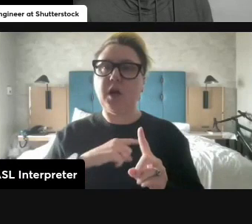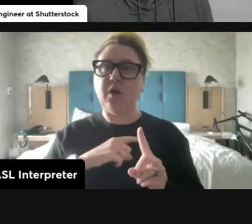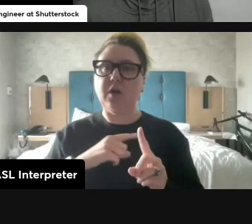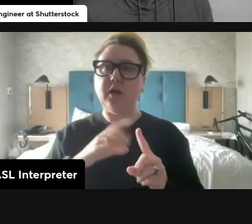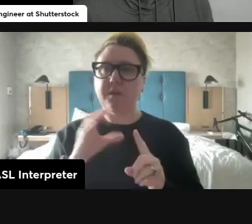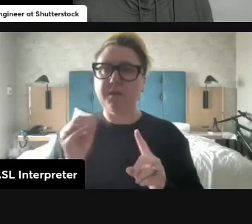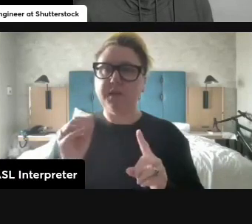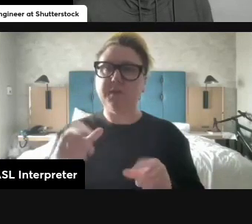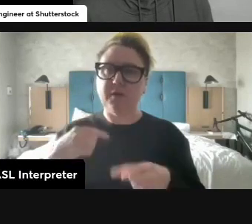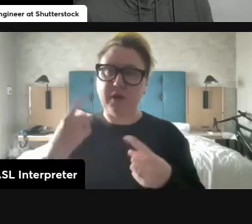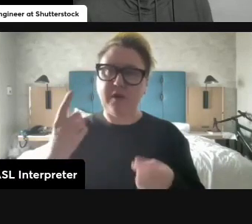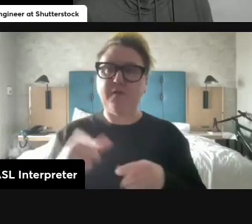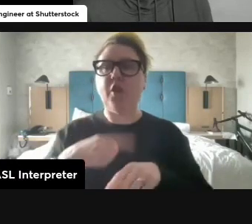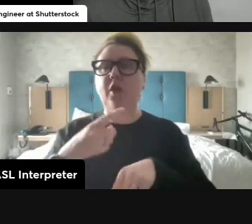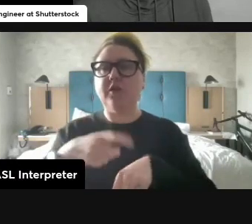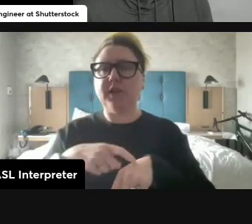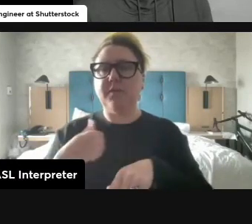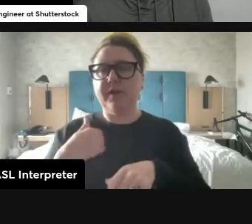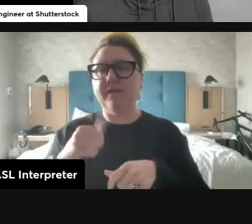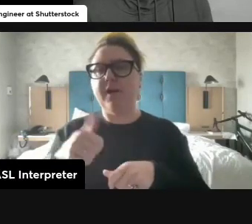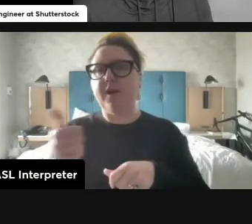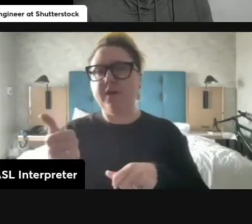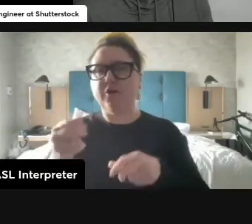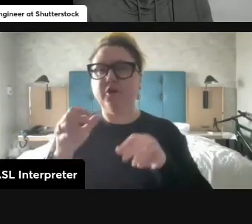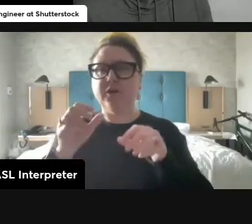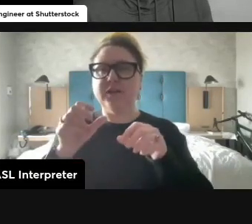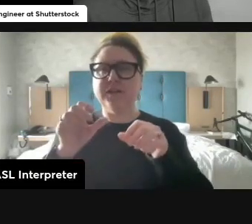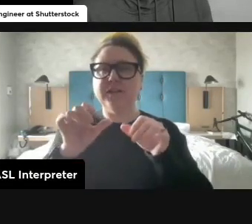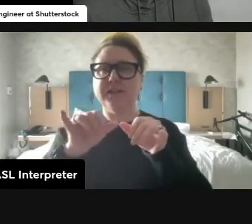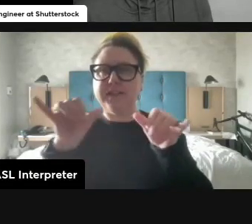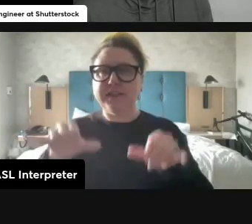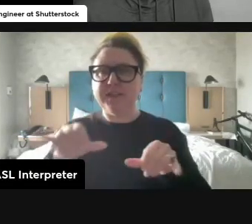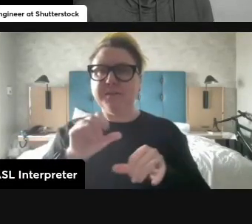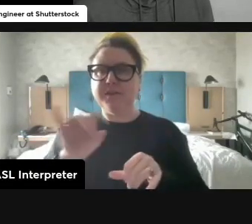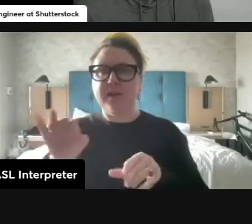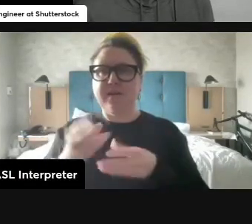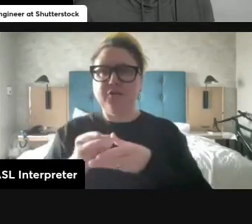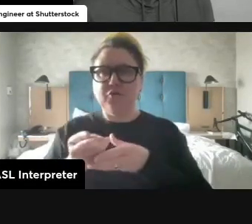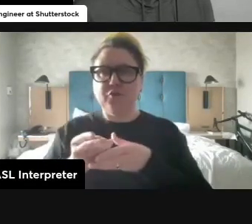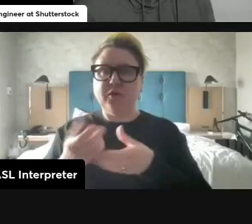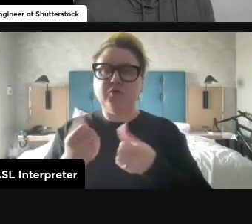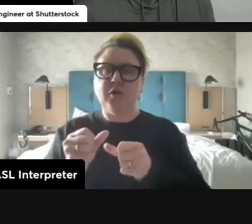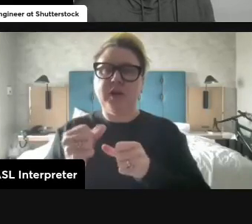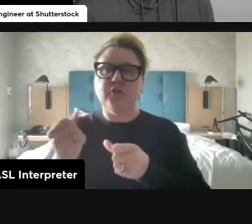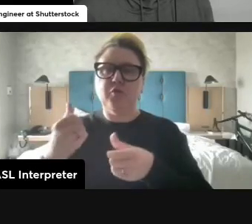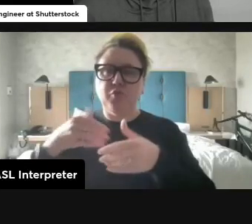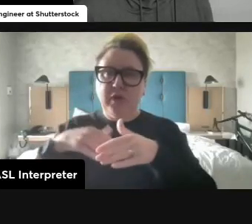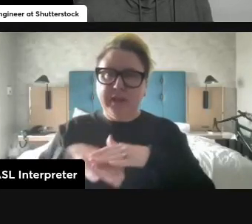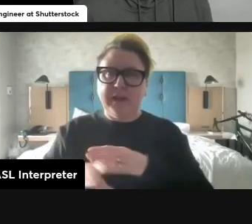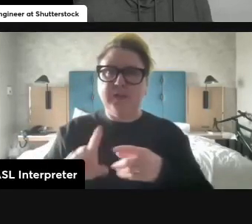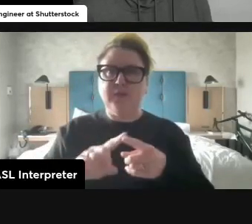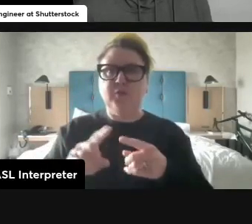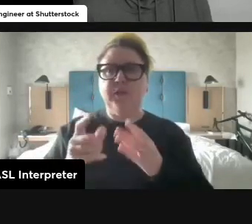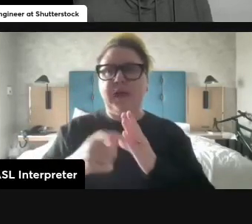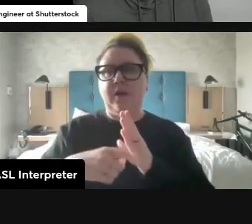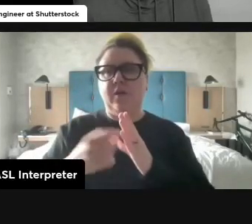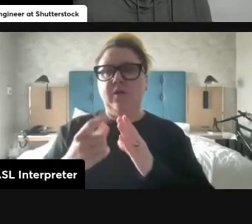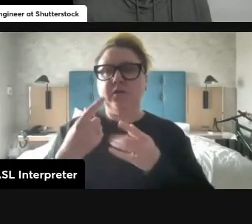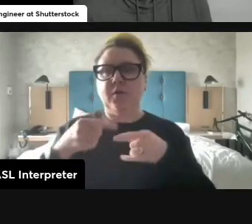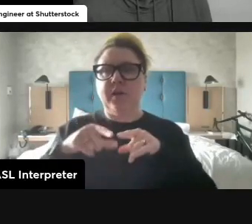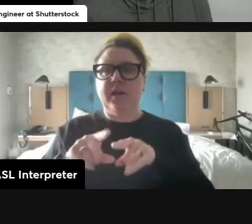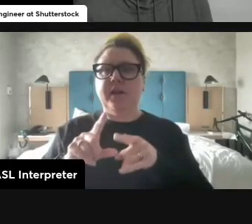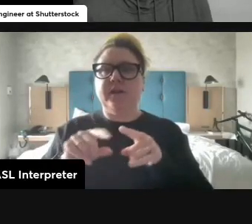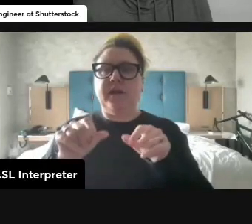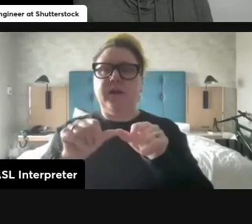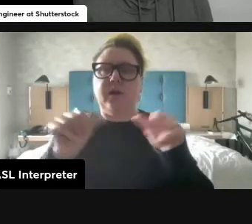long time, we have other systems of truth, and we're trying to bring that into the catalog. So trying to align these things and have an information architecture that makes